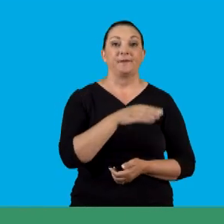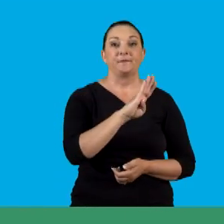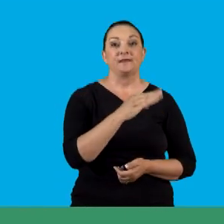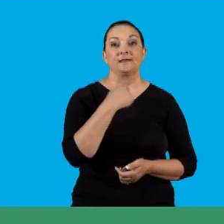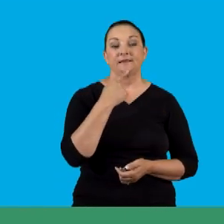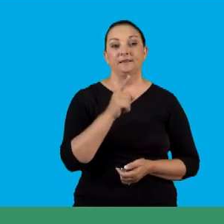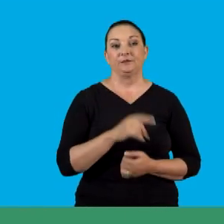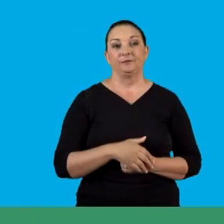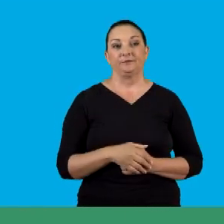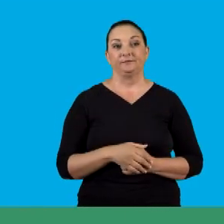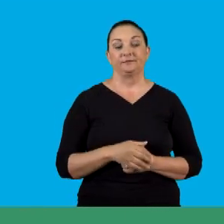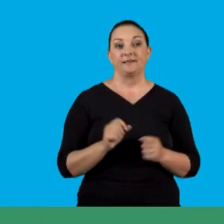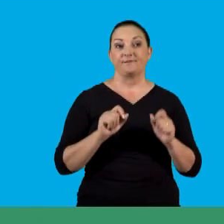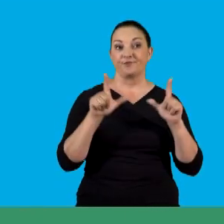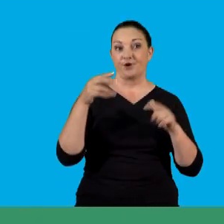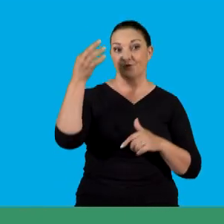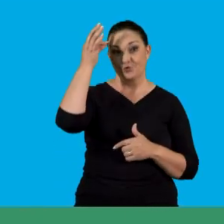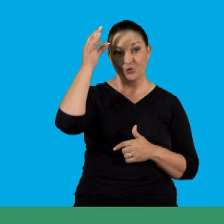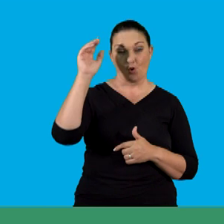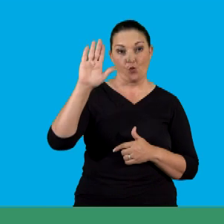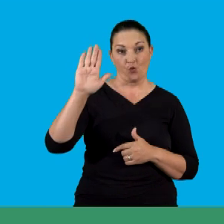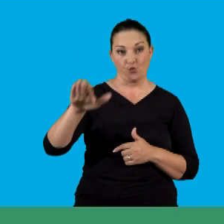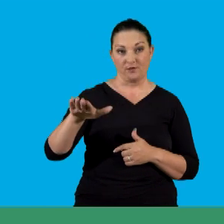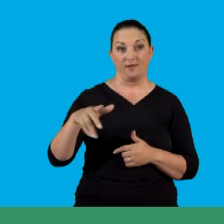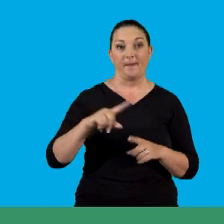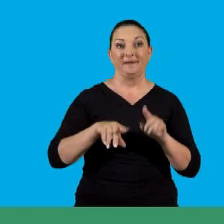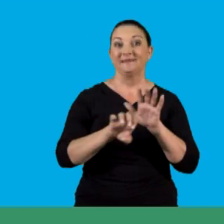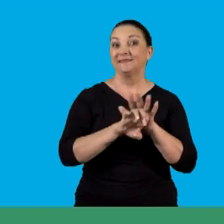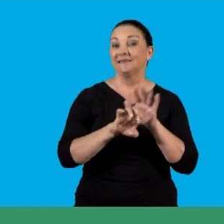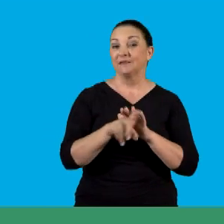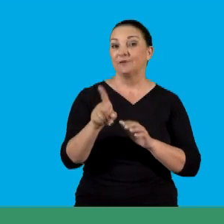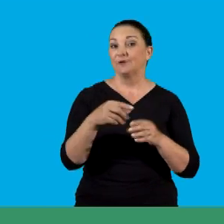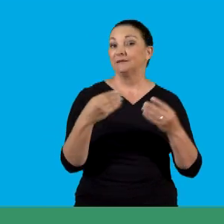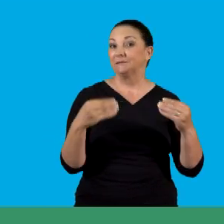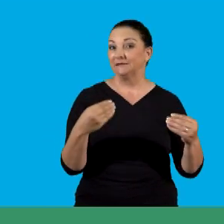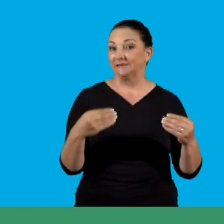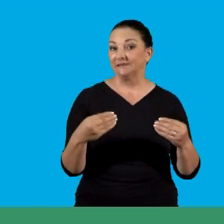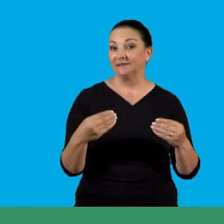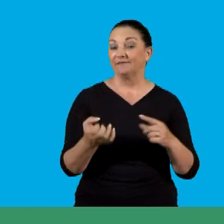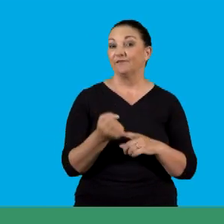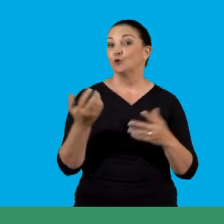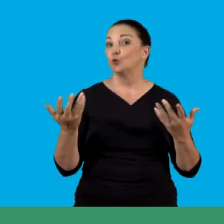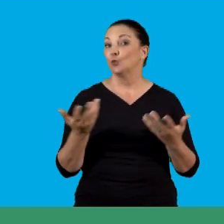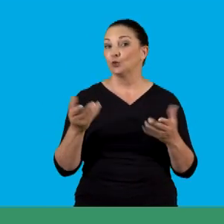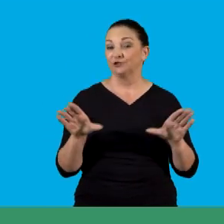says, Surprise Hotel is an example of the business found in the